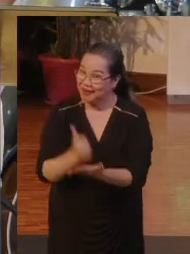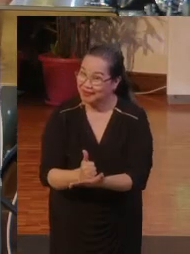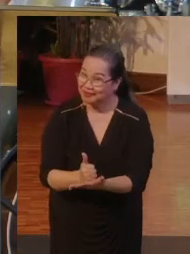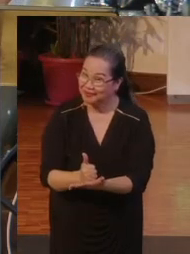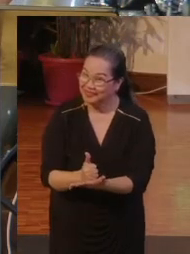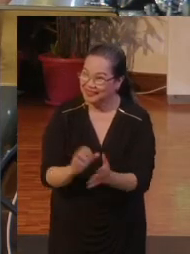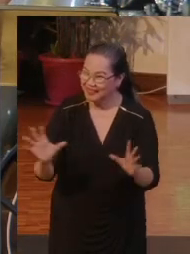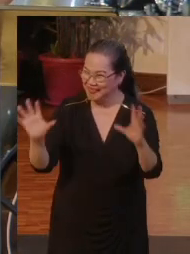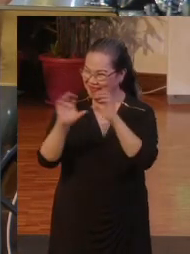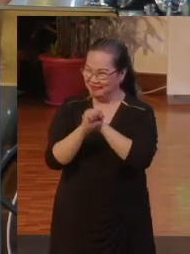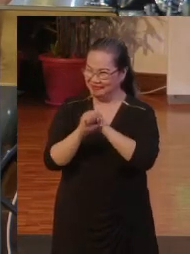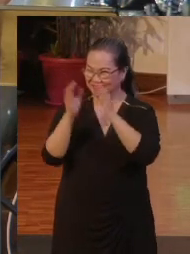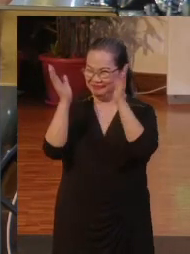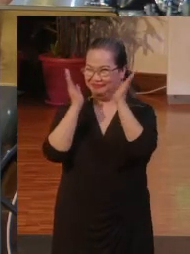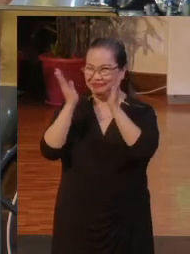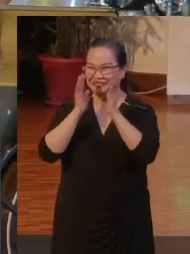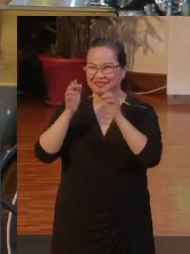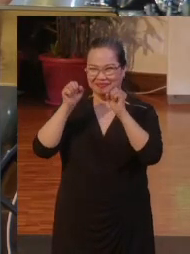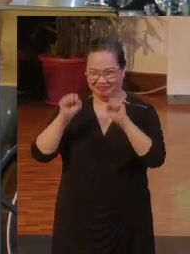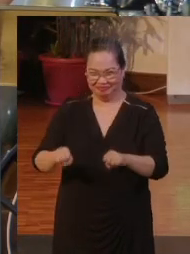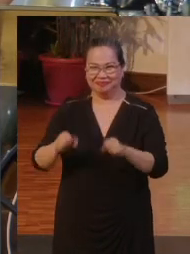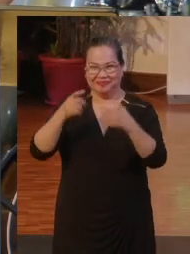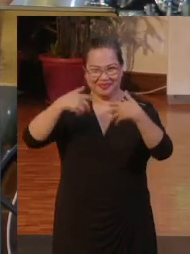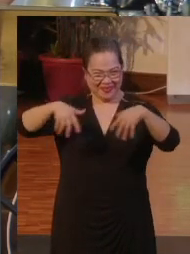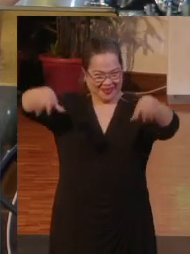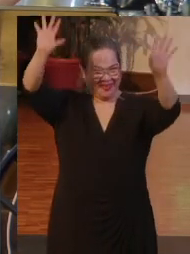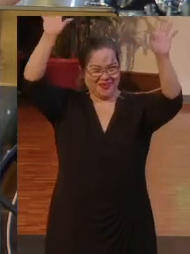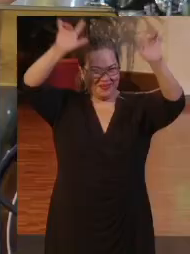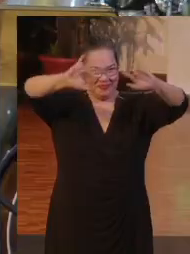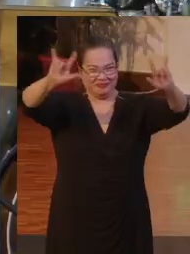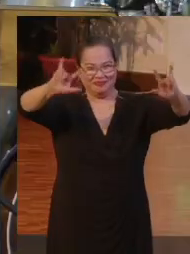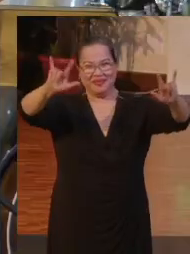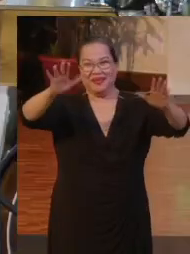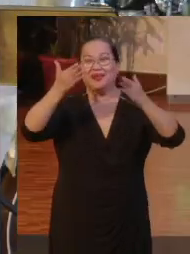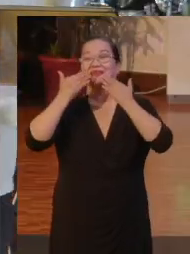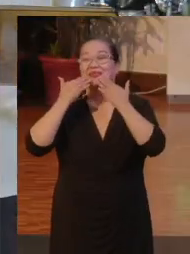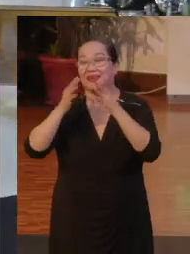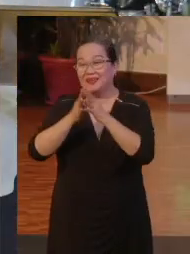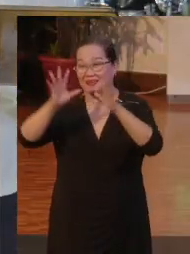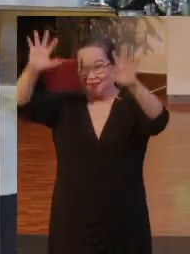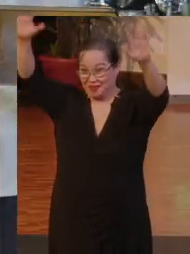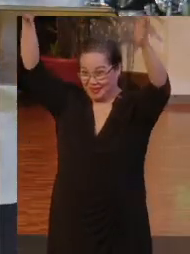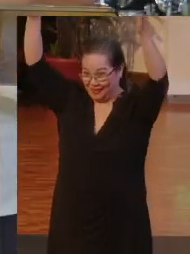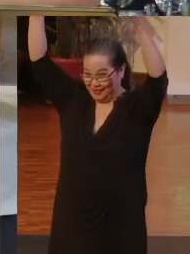Tapos na po ang ating service. Maaari na po kayong umuwi. Maraming salamat po.